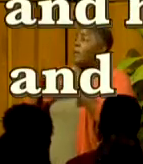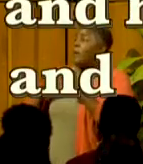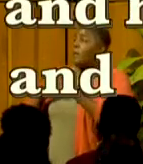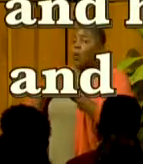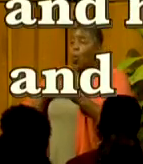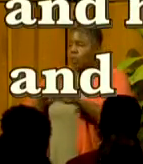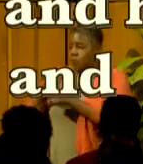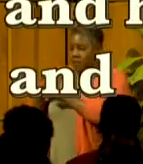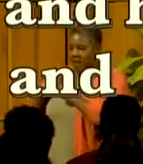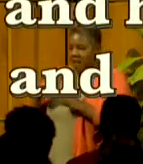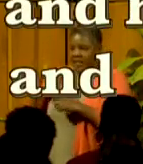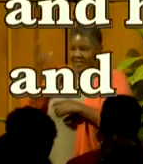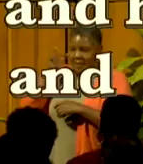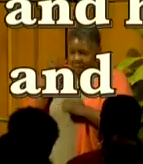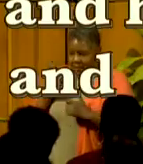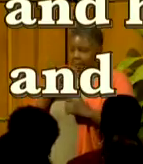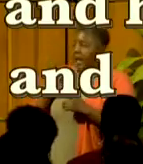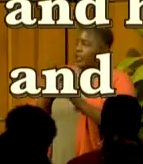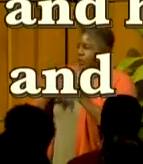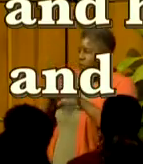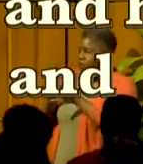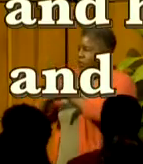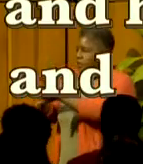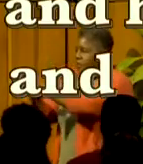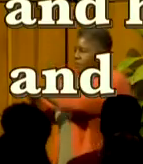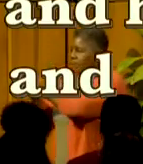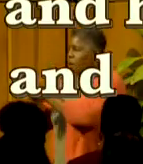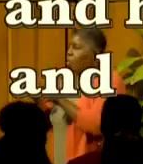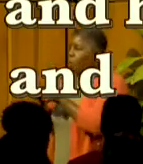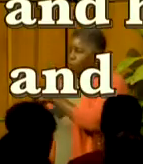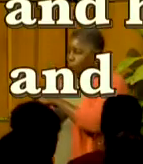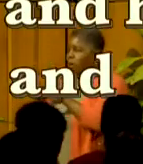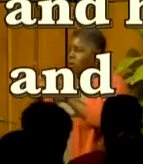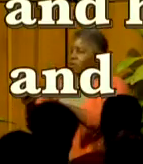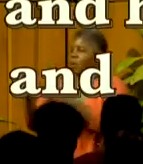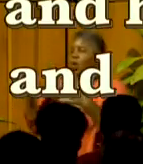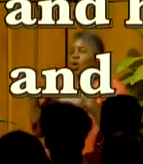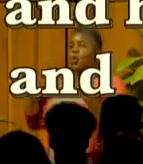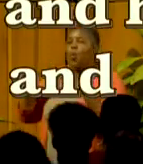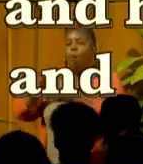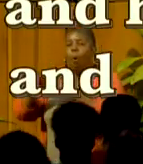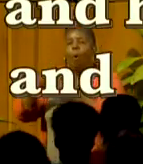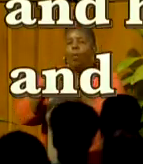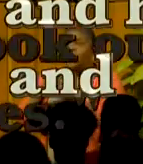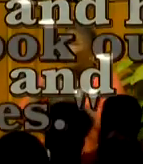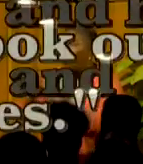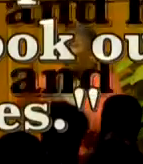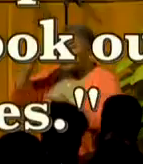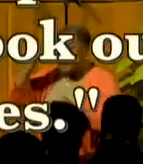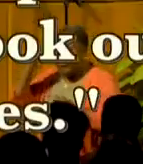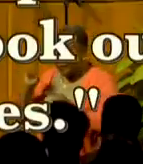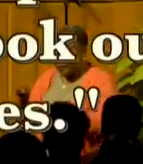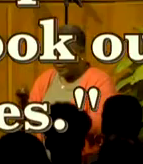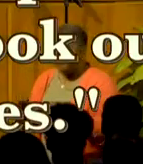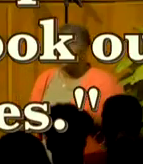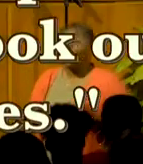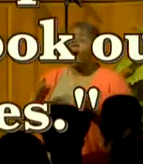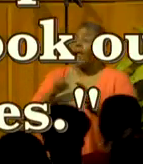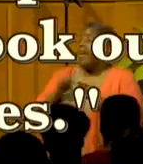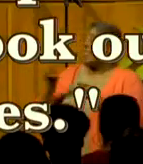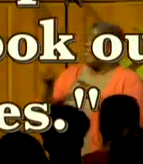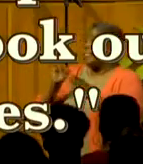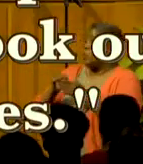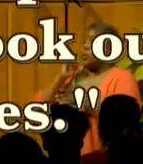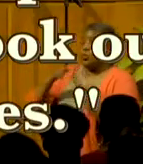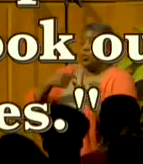with demons, and he cast out the spirits with a word and cured all who were sick. This